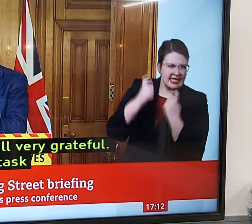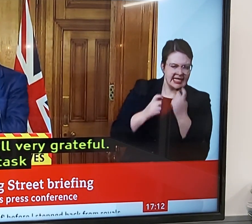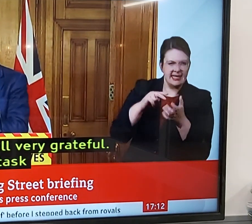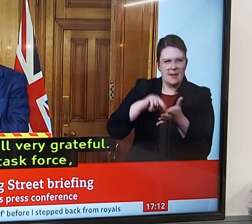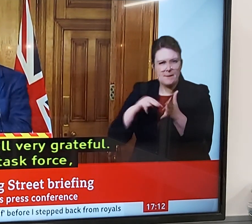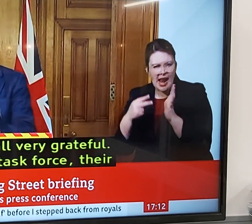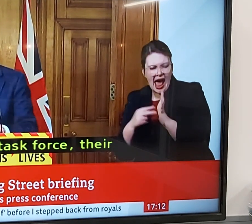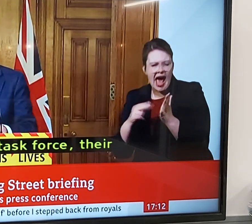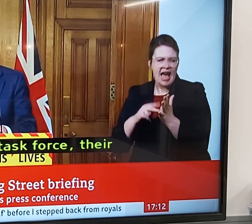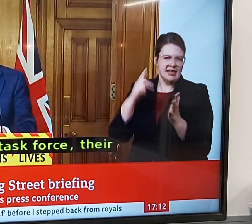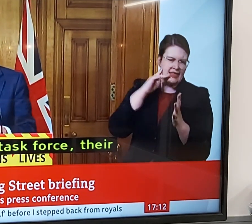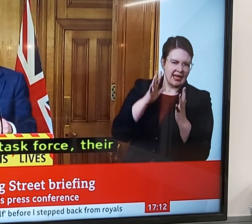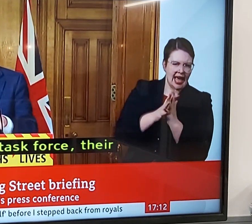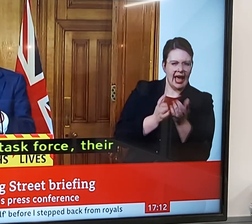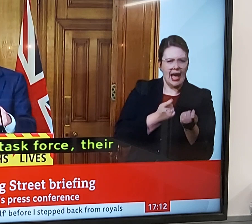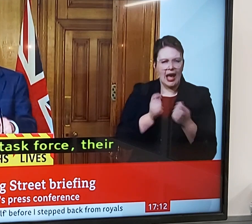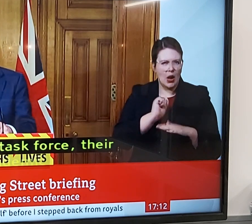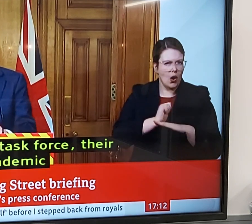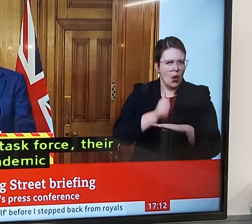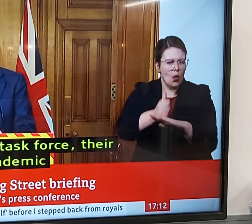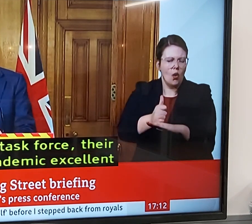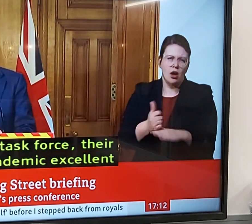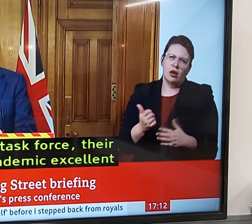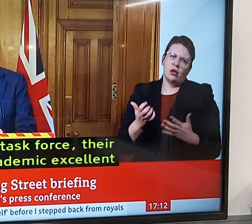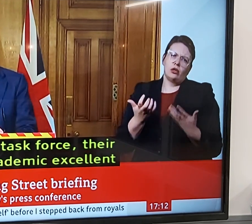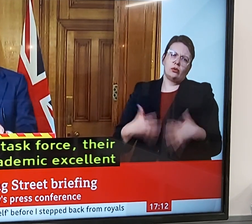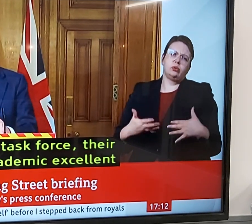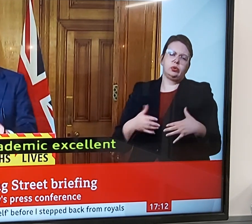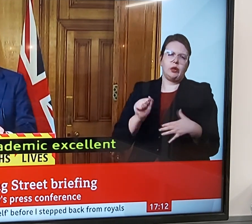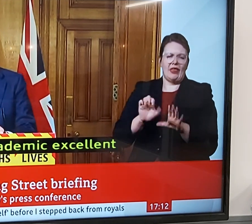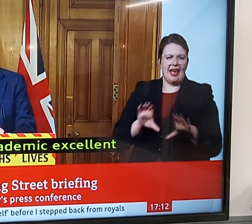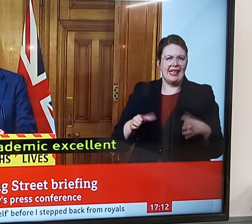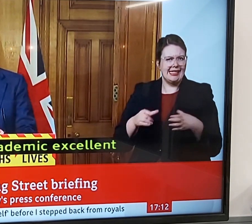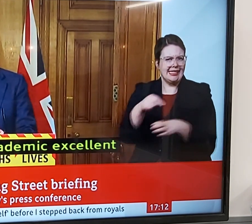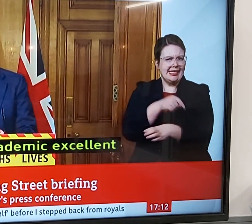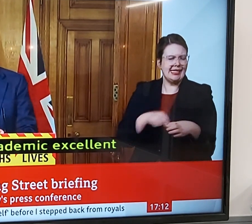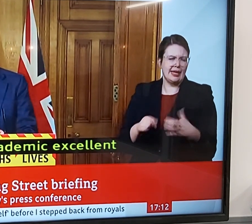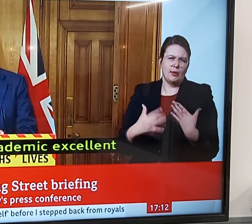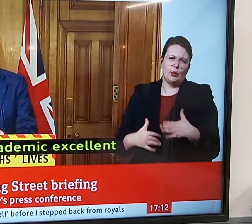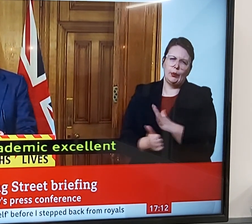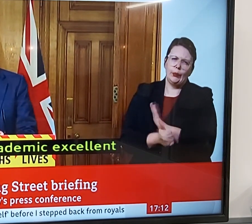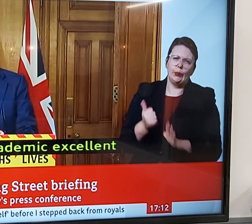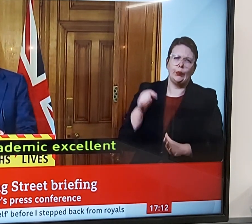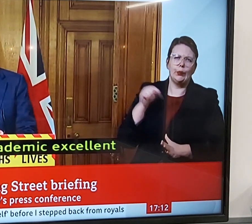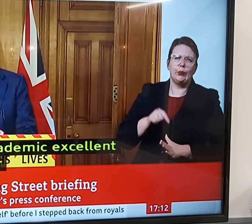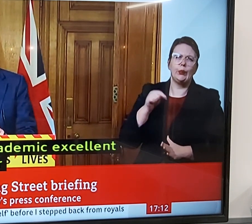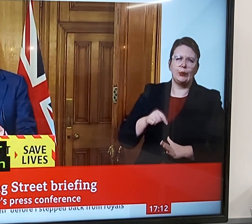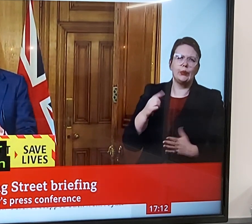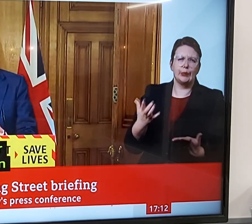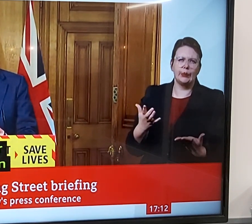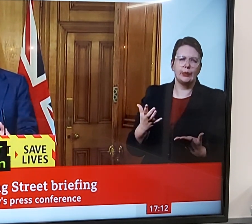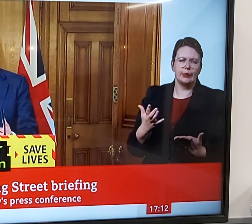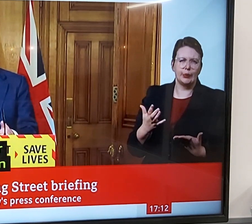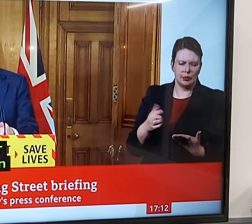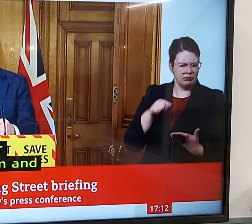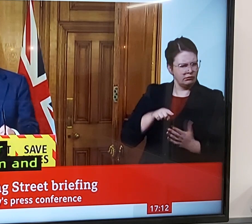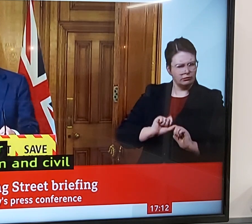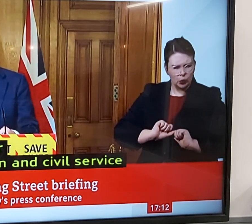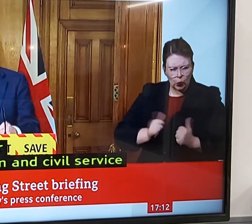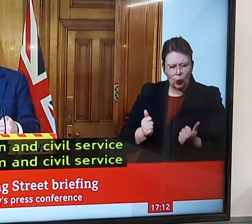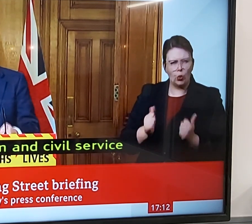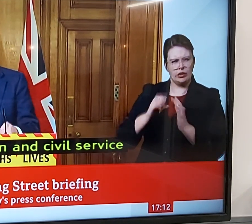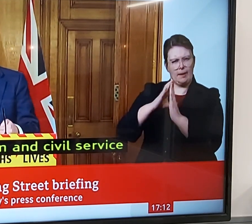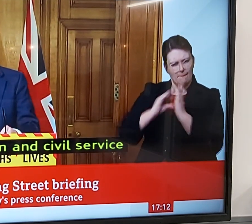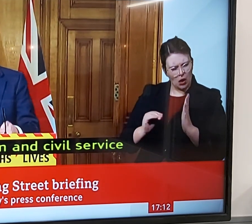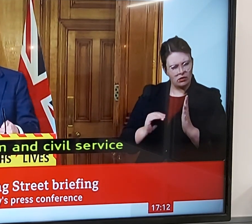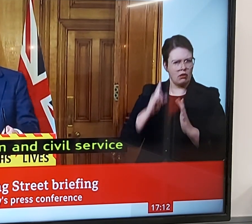service grit has forged a team of remarkable capability, which is a model for how governments